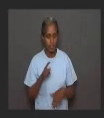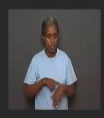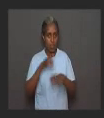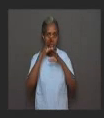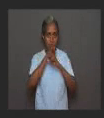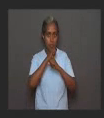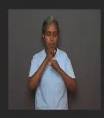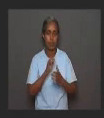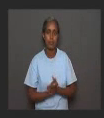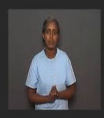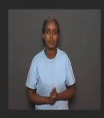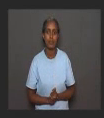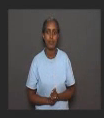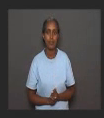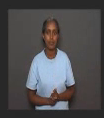Time's up.